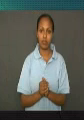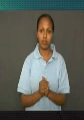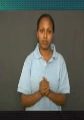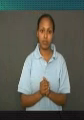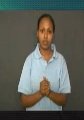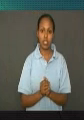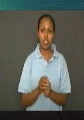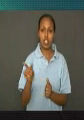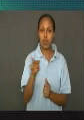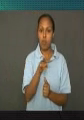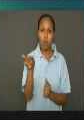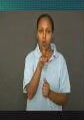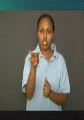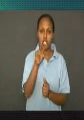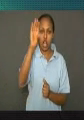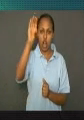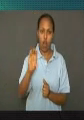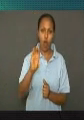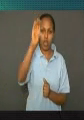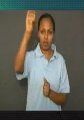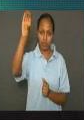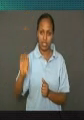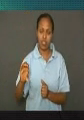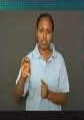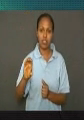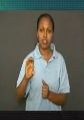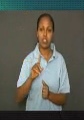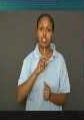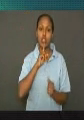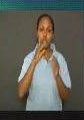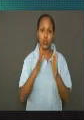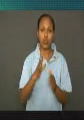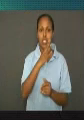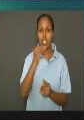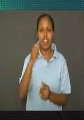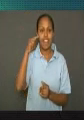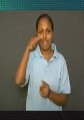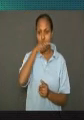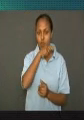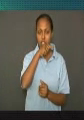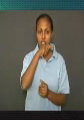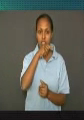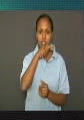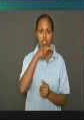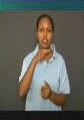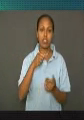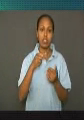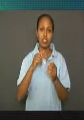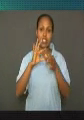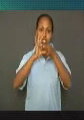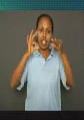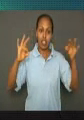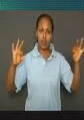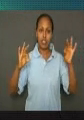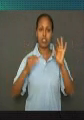In both columns, true and false statements are shown